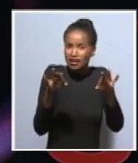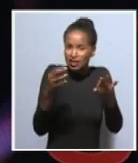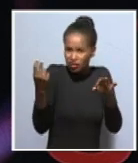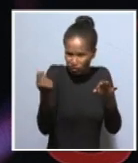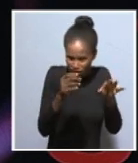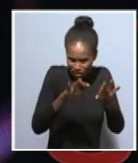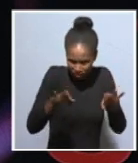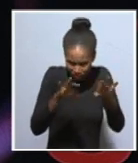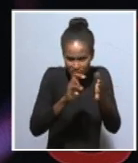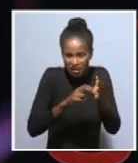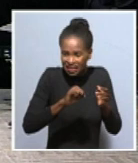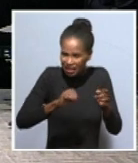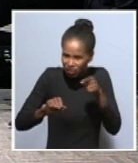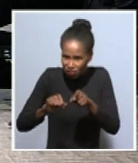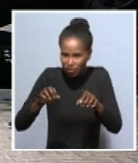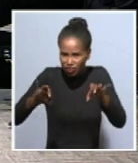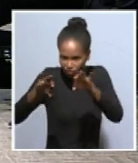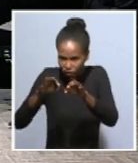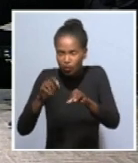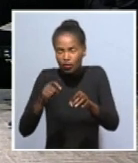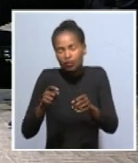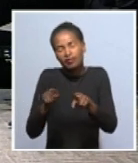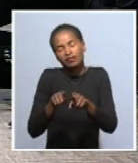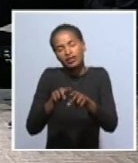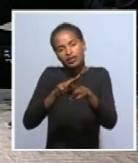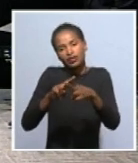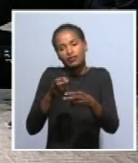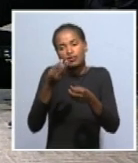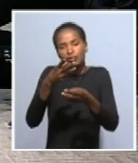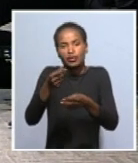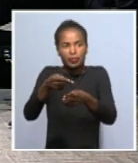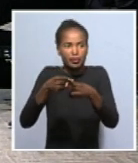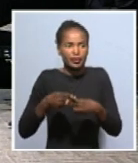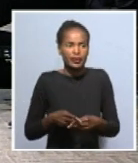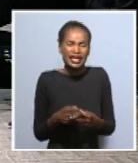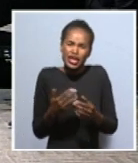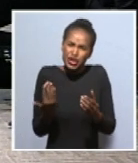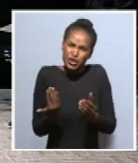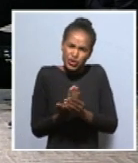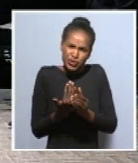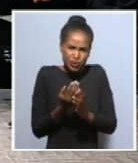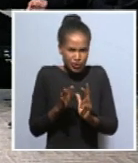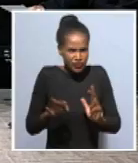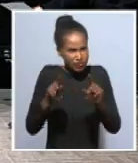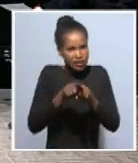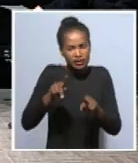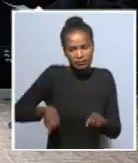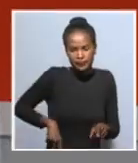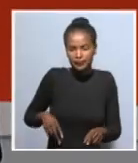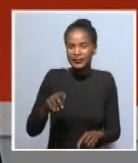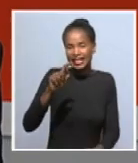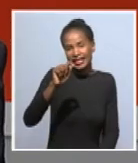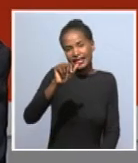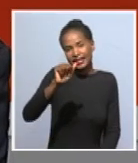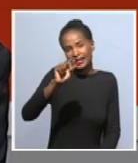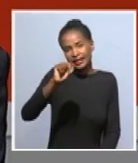requirements will stay. Very well. But it also relates to new farmers, so new applicants of these products. Yeah. Very well. Yeah. We've got Tangeni